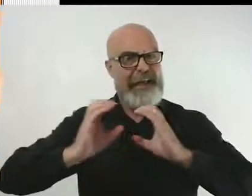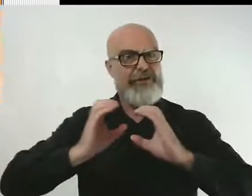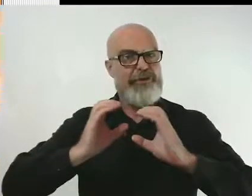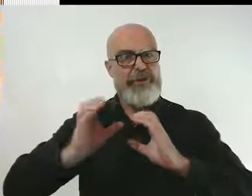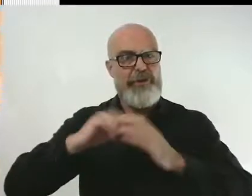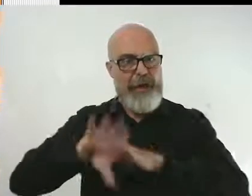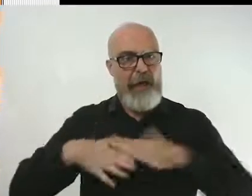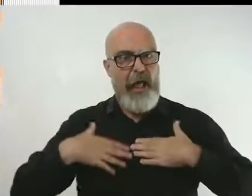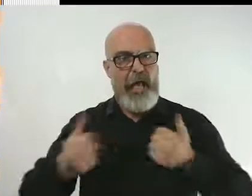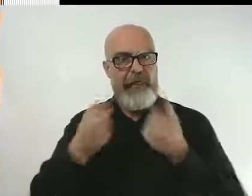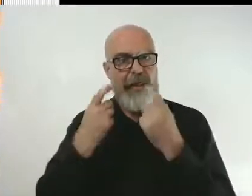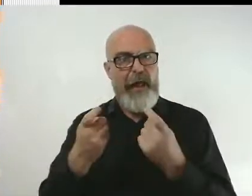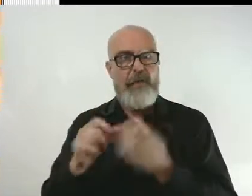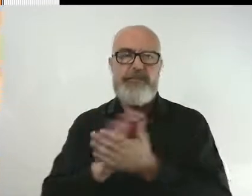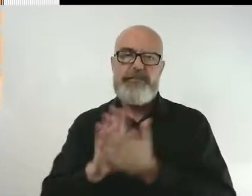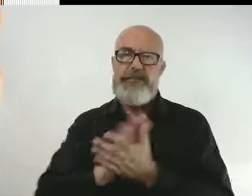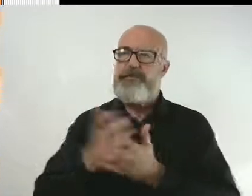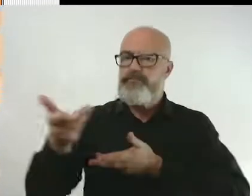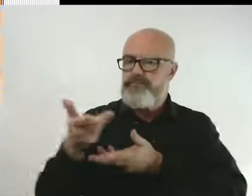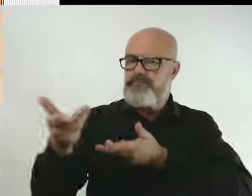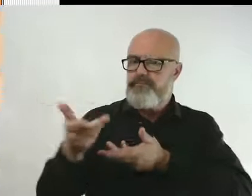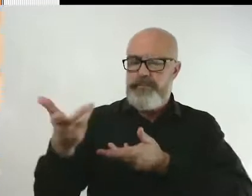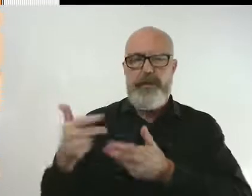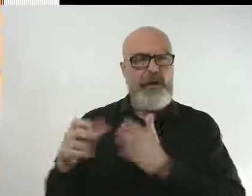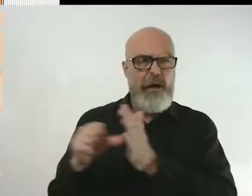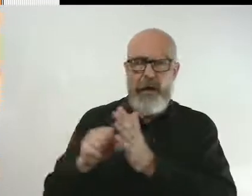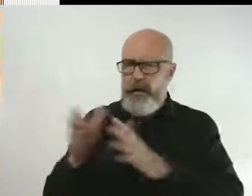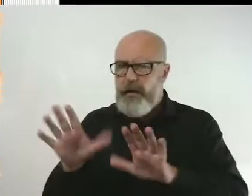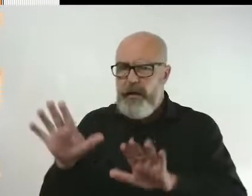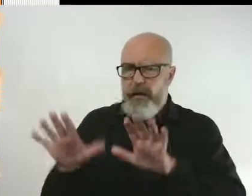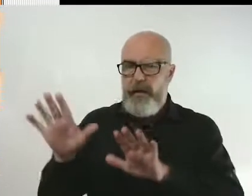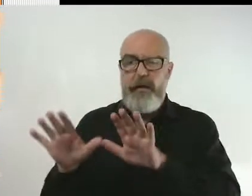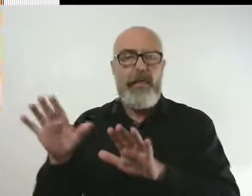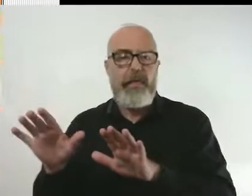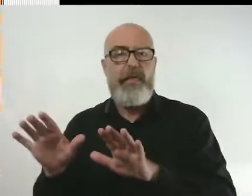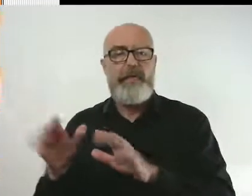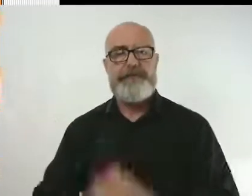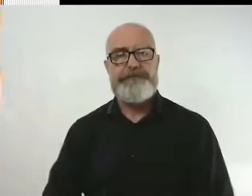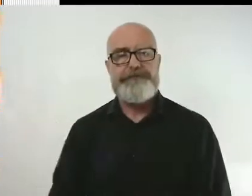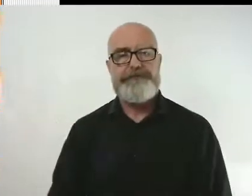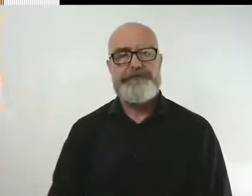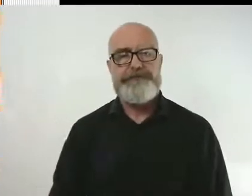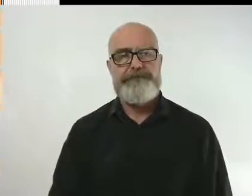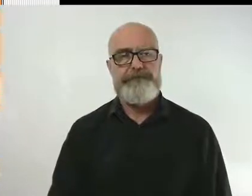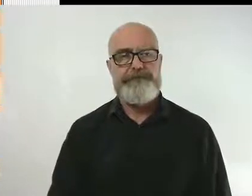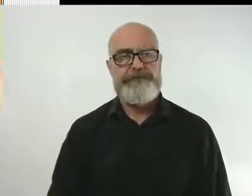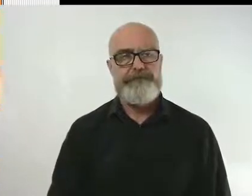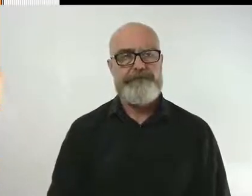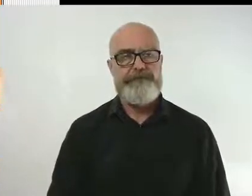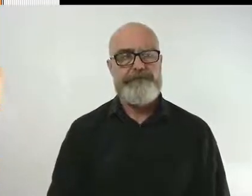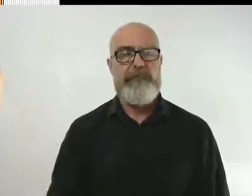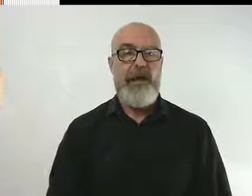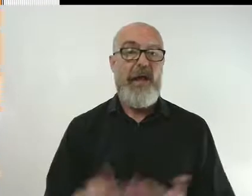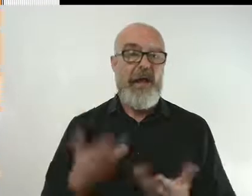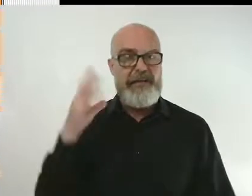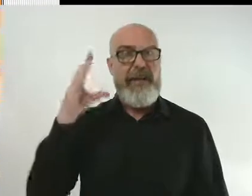settings and so affects the quality of care and management of other health conditions that are commonly comorbid with